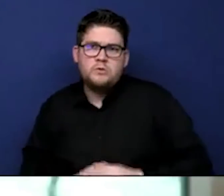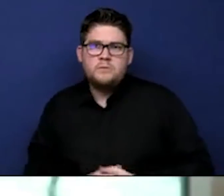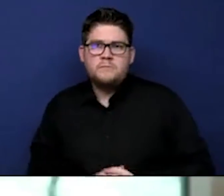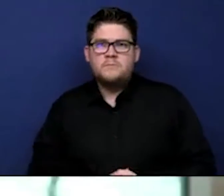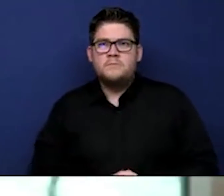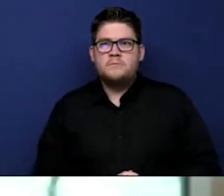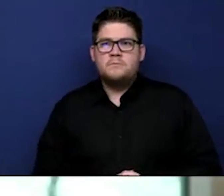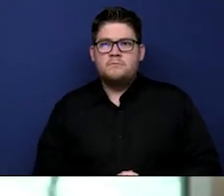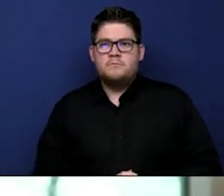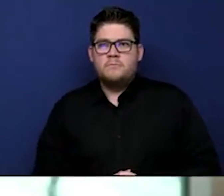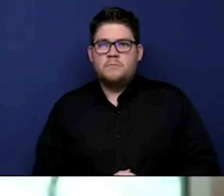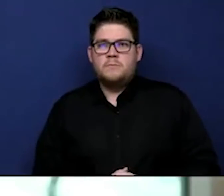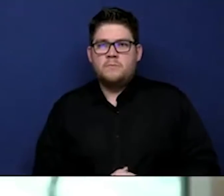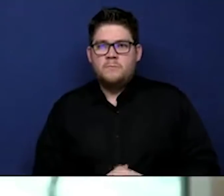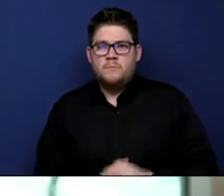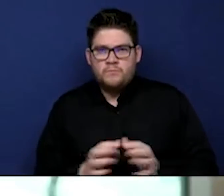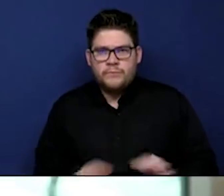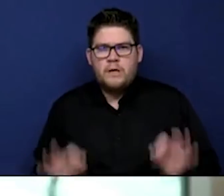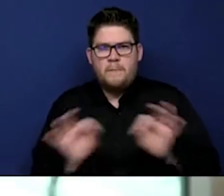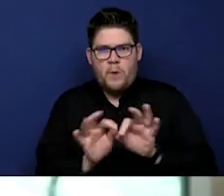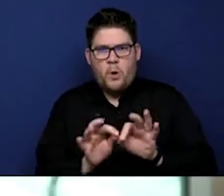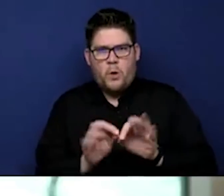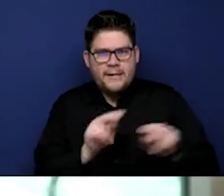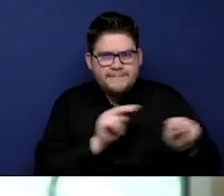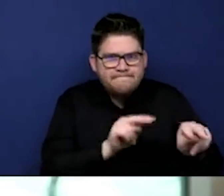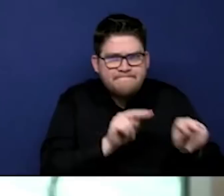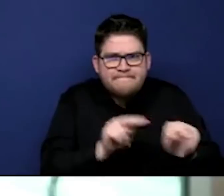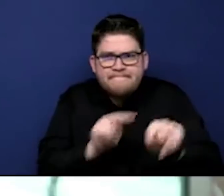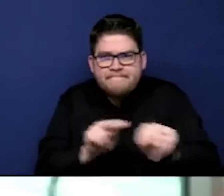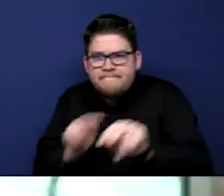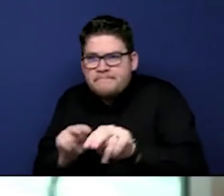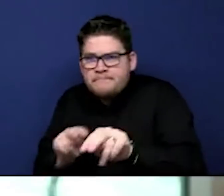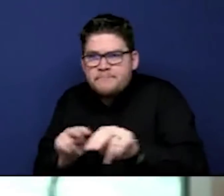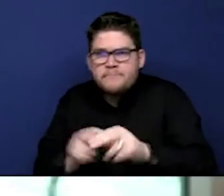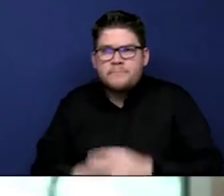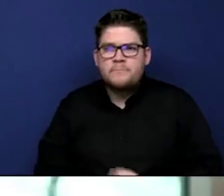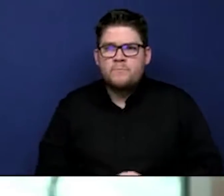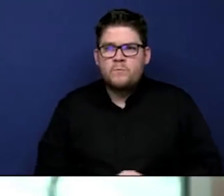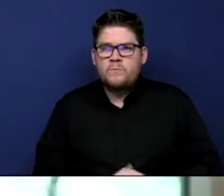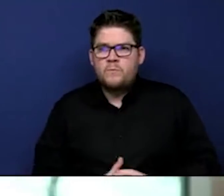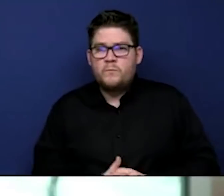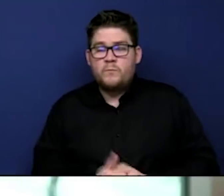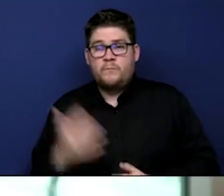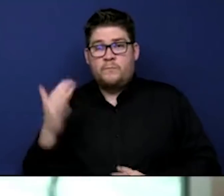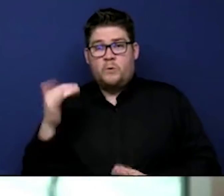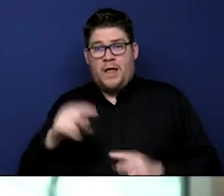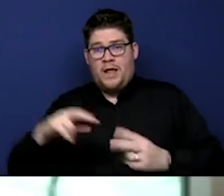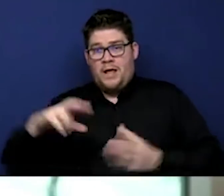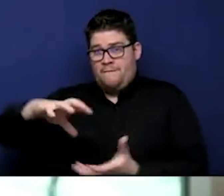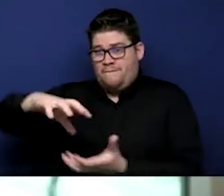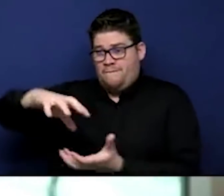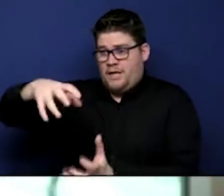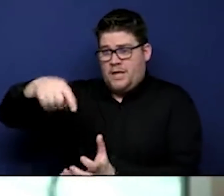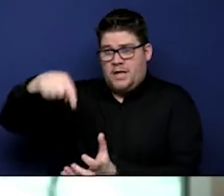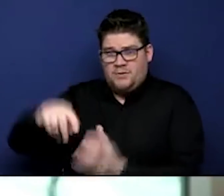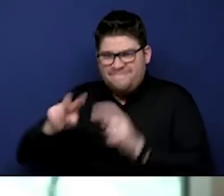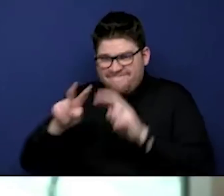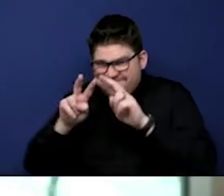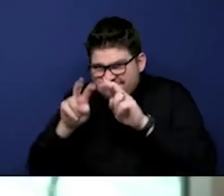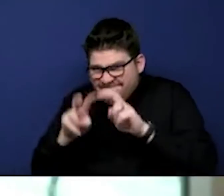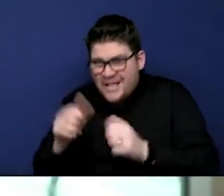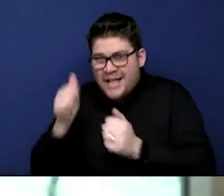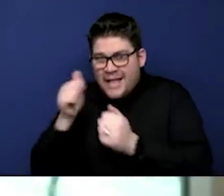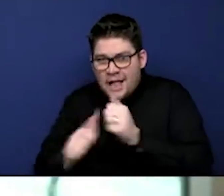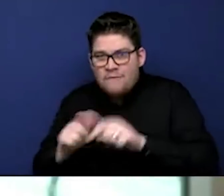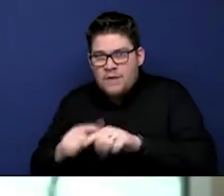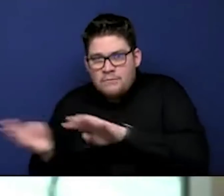surveillance resources because we have a limited capacity to do whole genome sequencing, to focus on making sure we can detect if